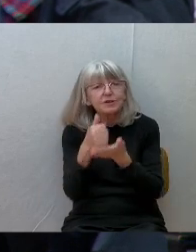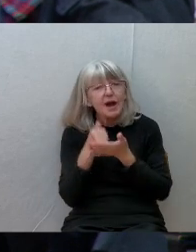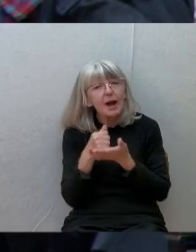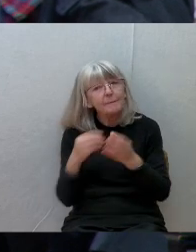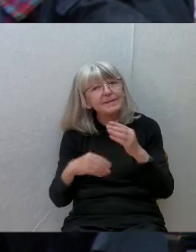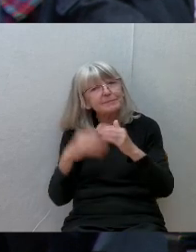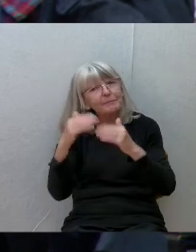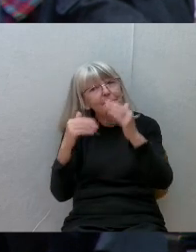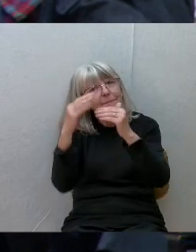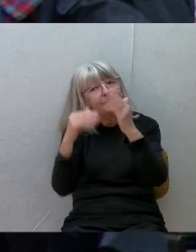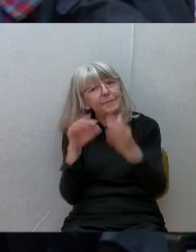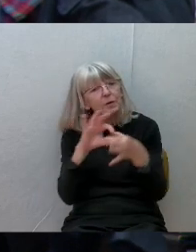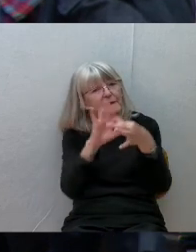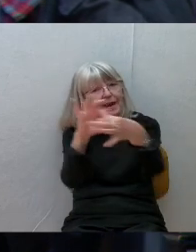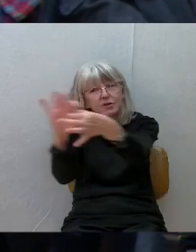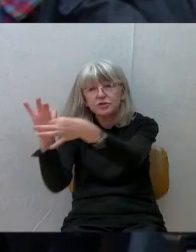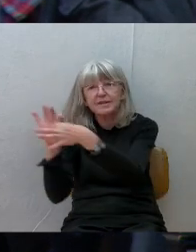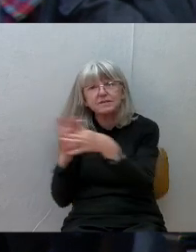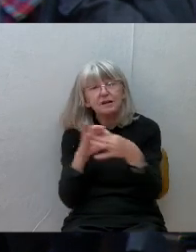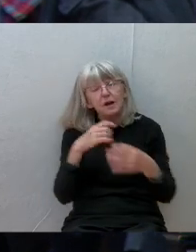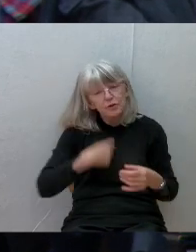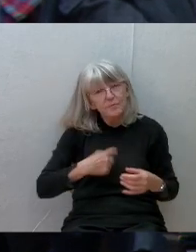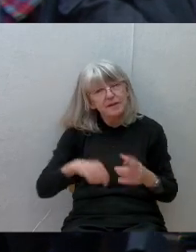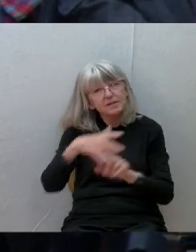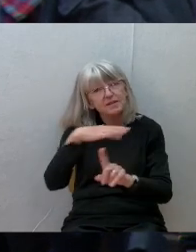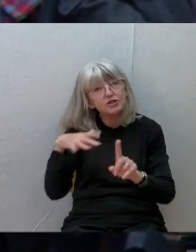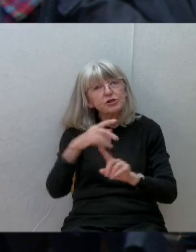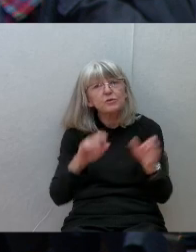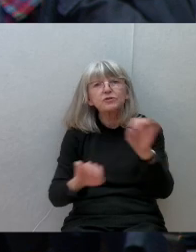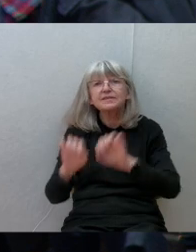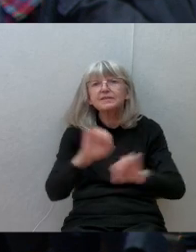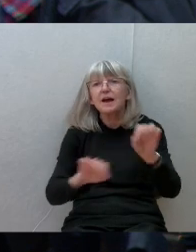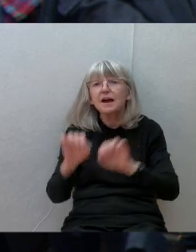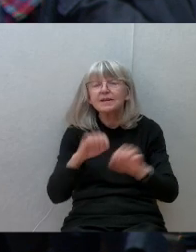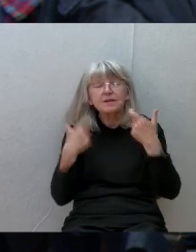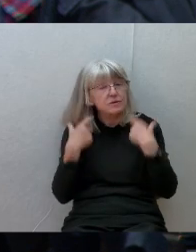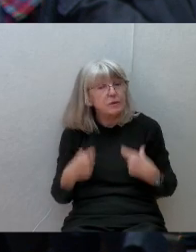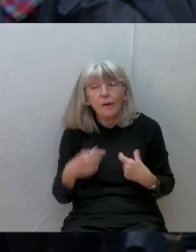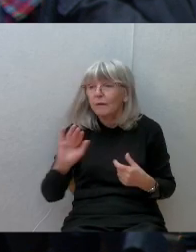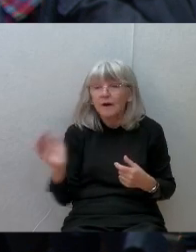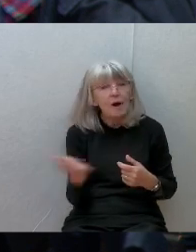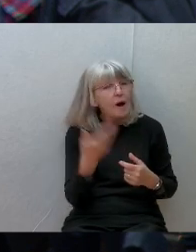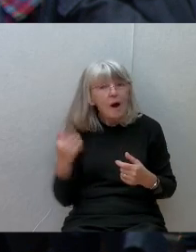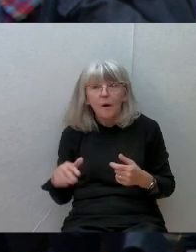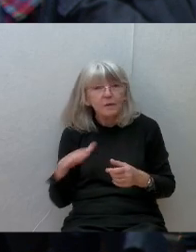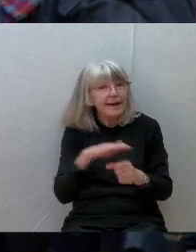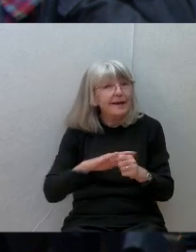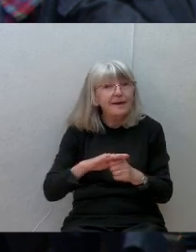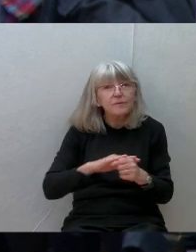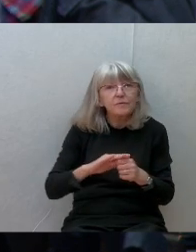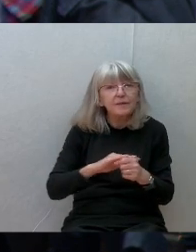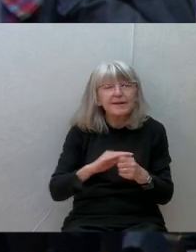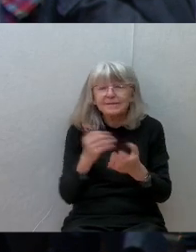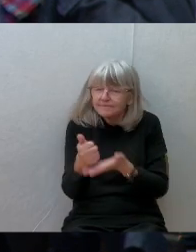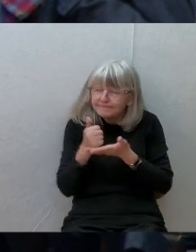connections. Humanities, social sciences, law are all disciplines that will help us